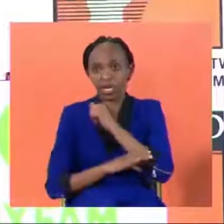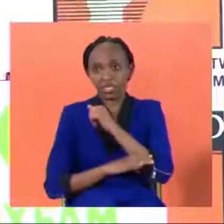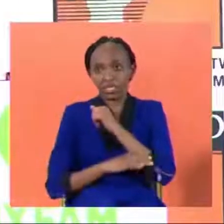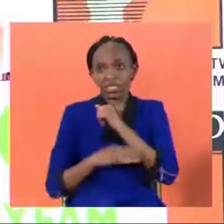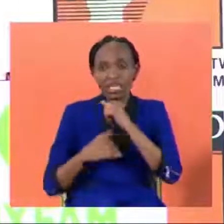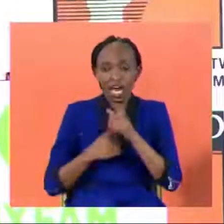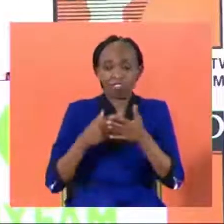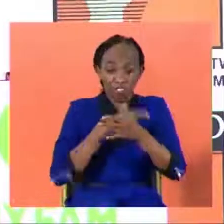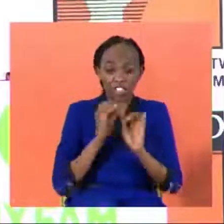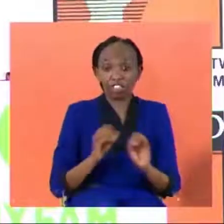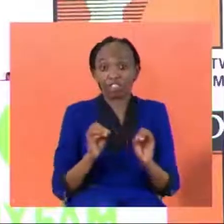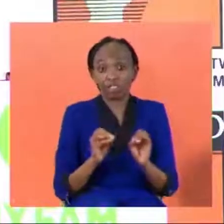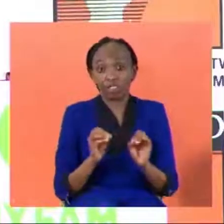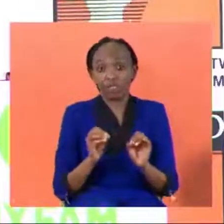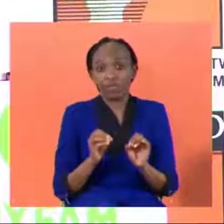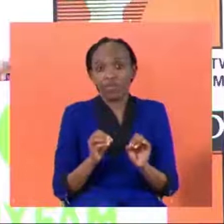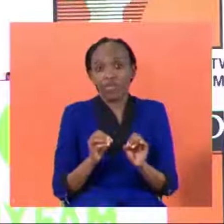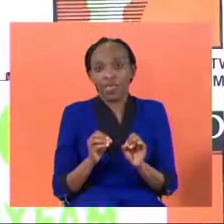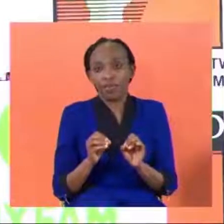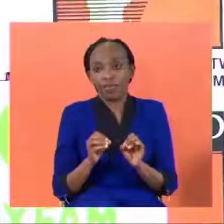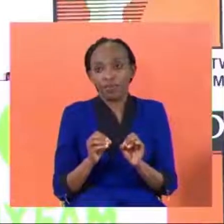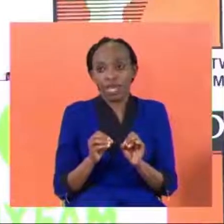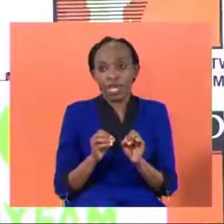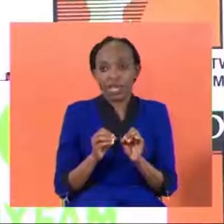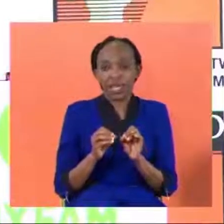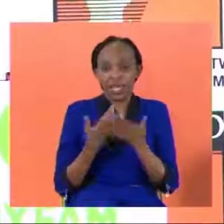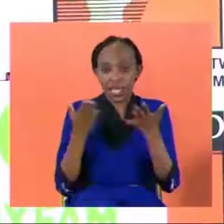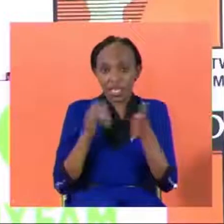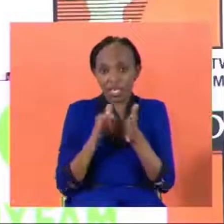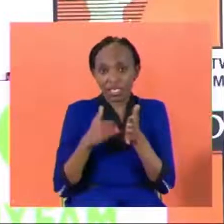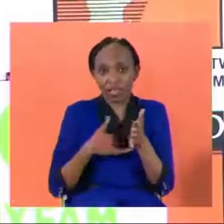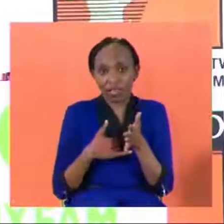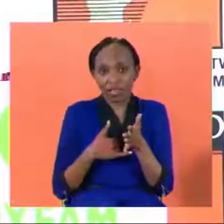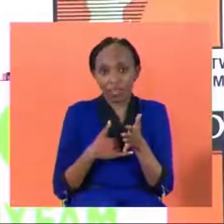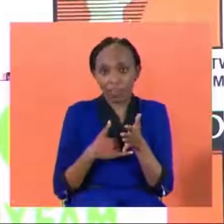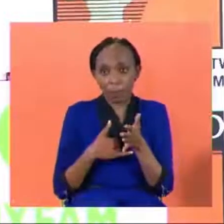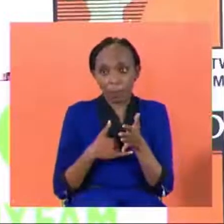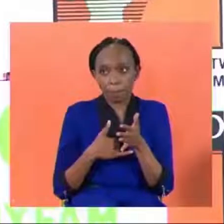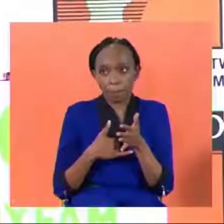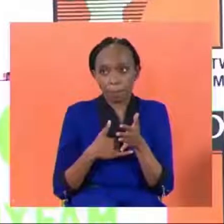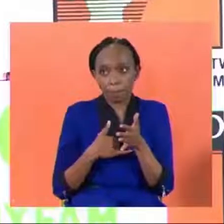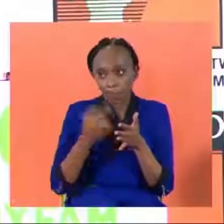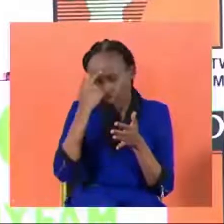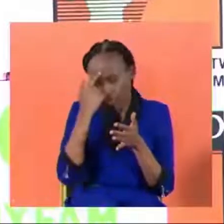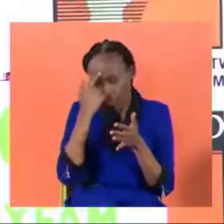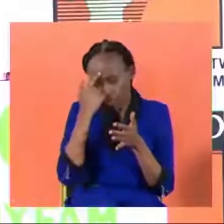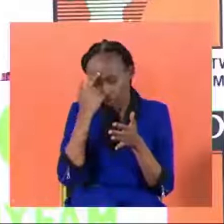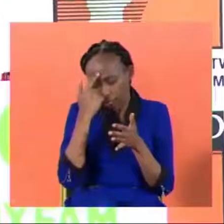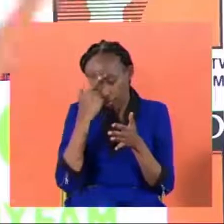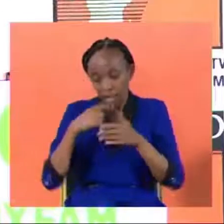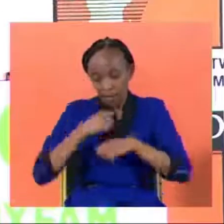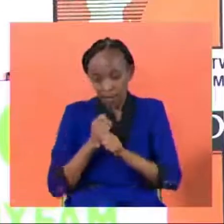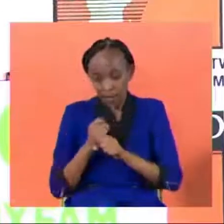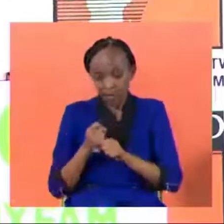of vaccines, and the COVAX facility, which mainly had India procure the vaccines,